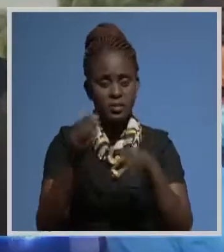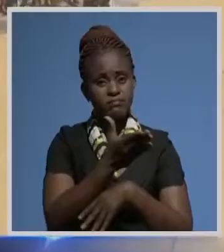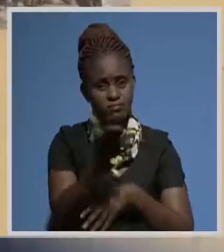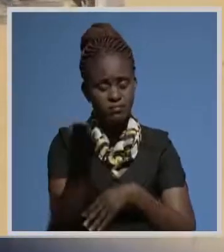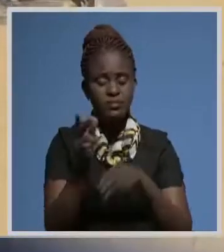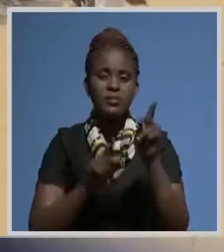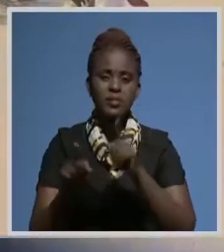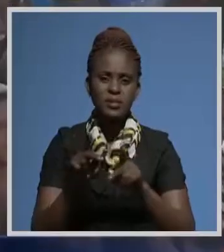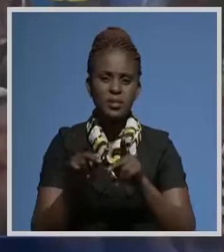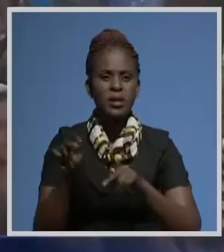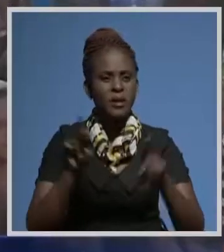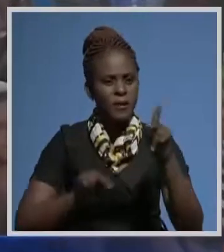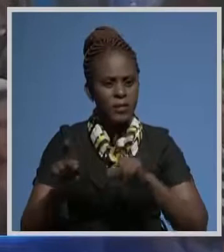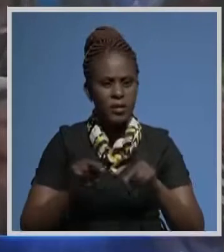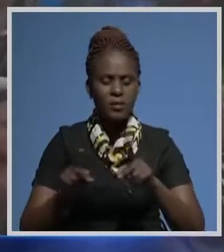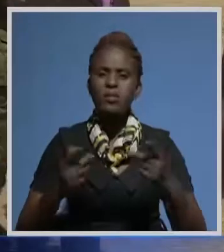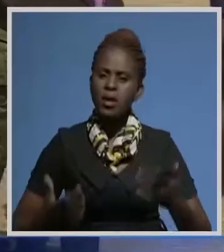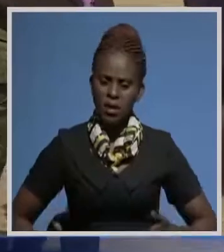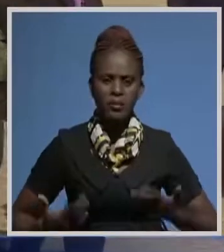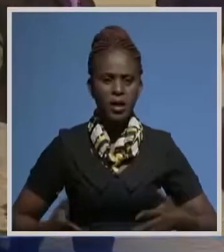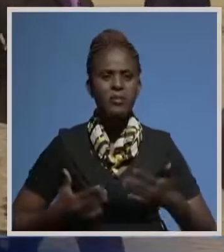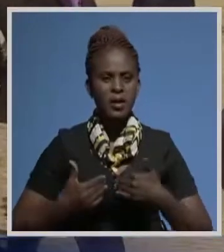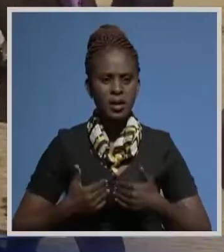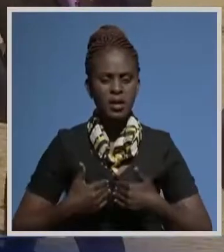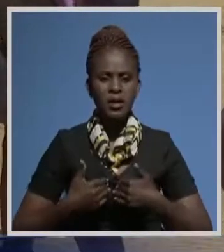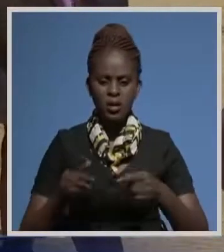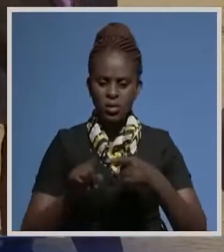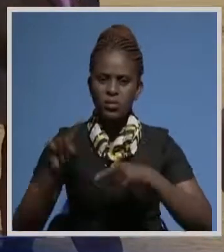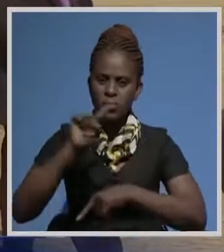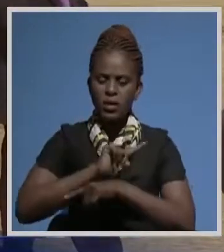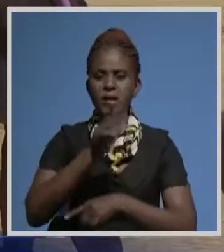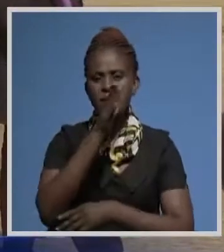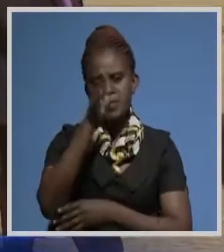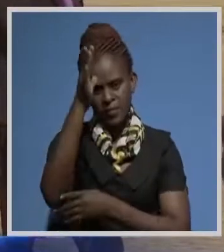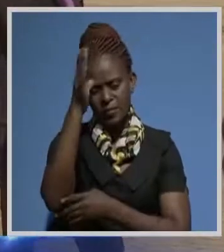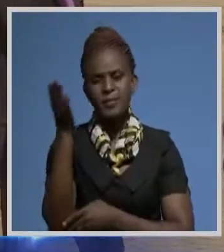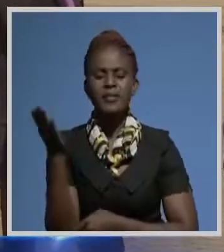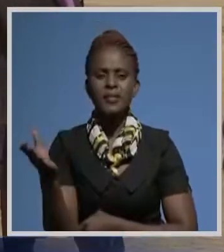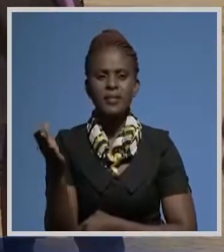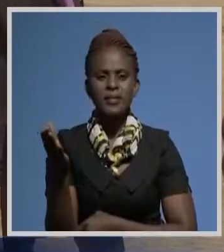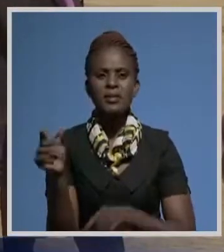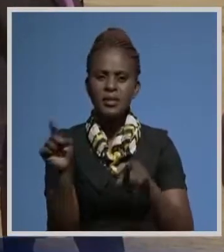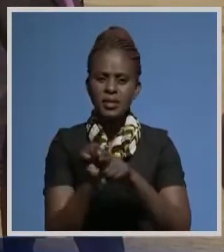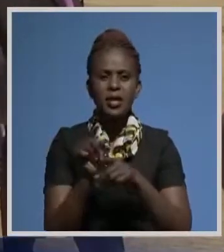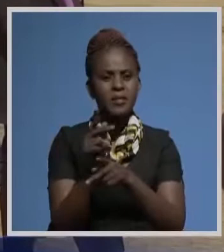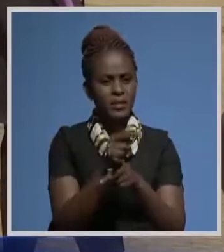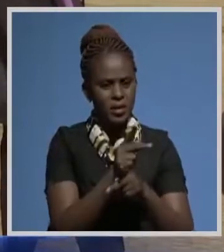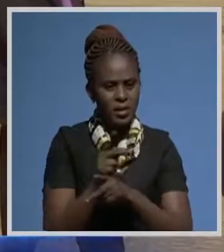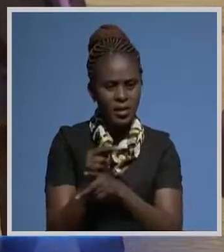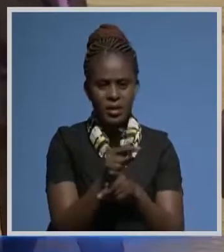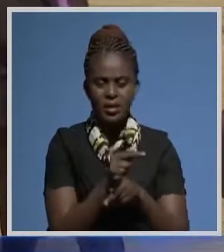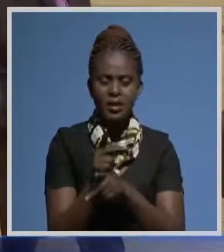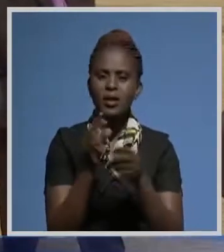people. The residents are overwhelmed. Lelo kashaba fiashwesu bali tusakamana chine